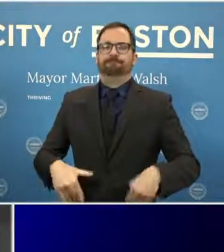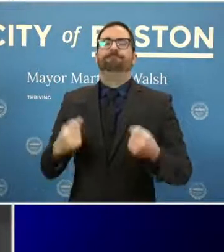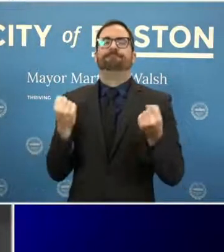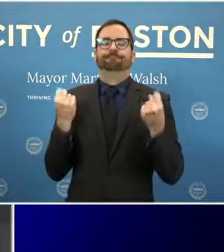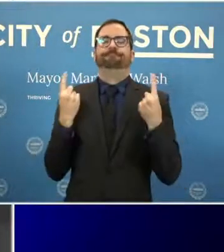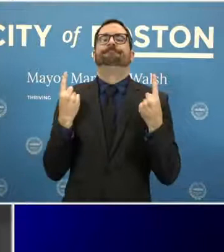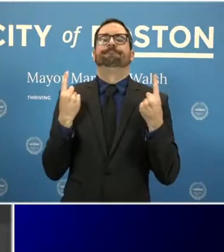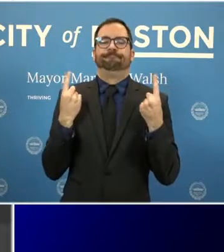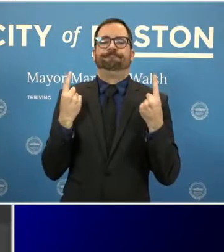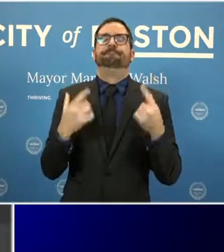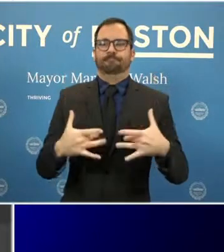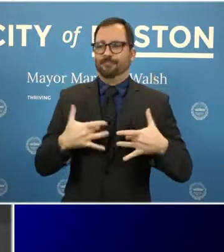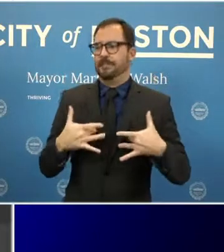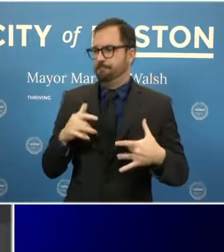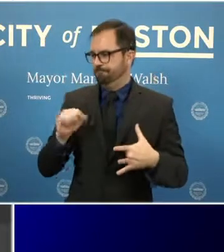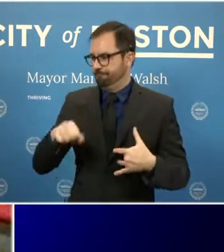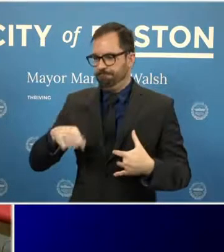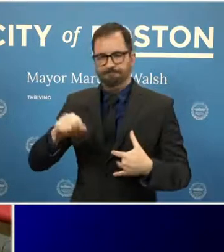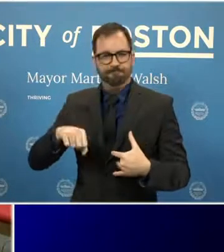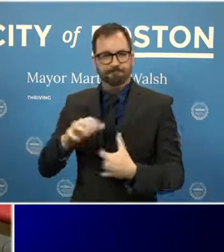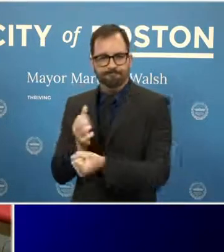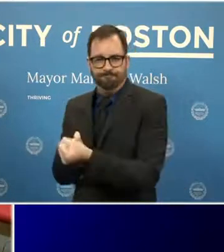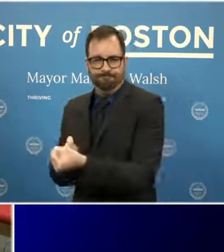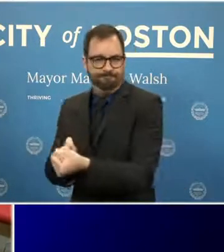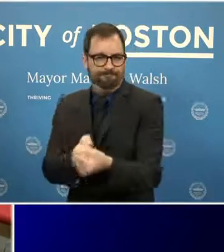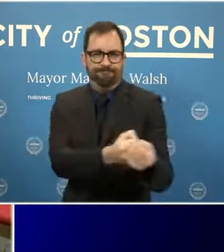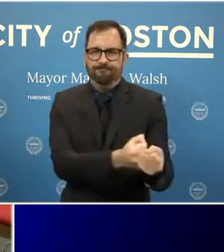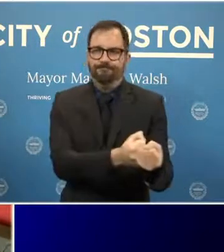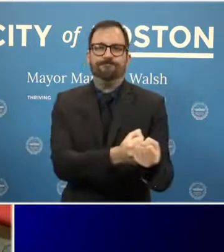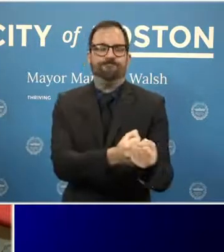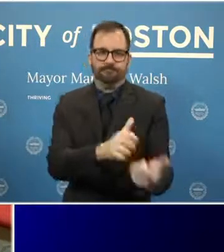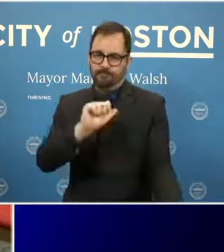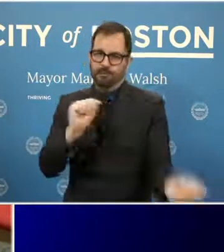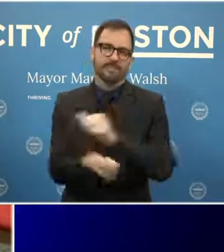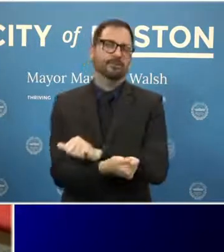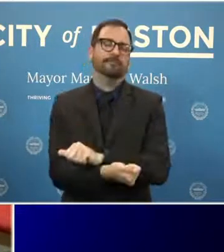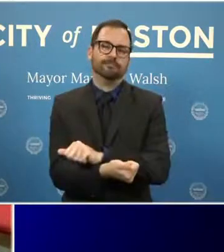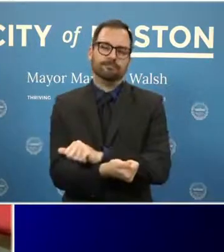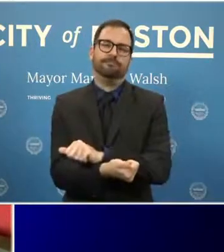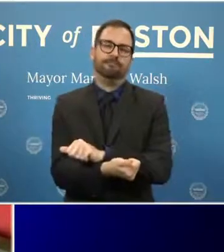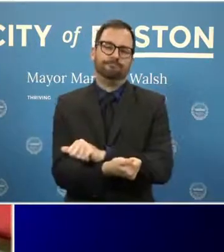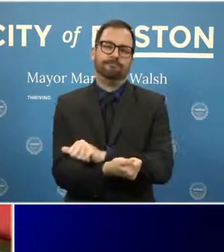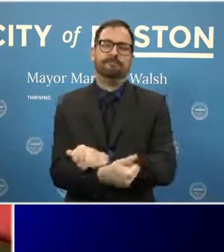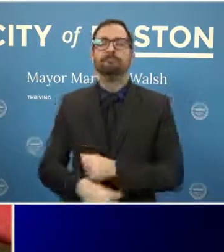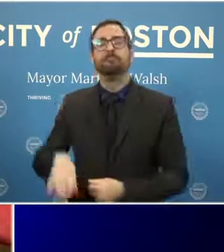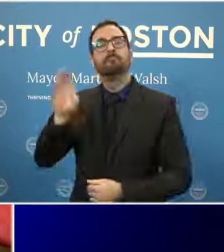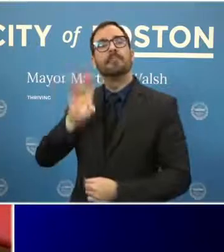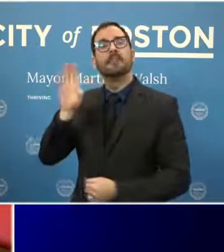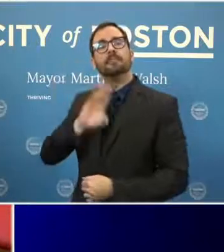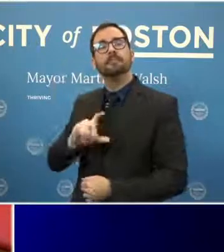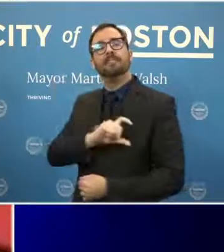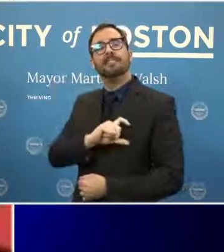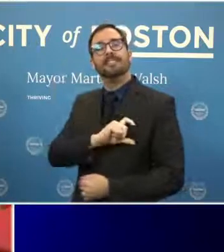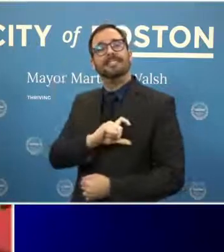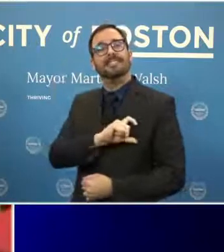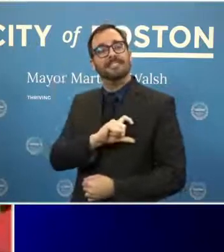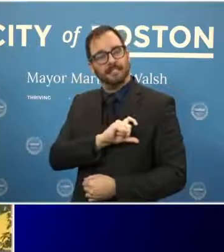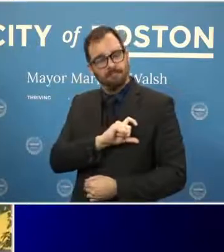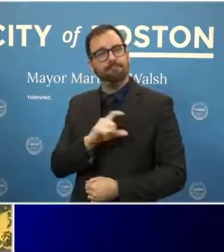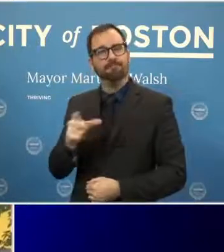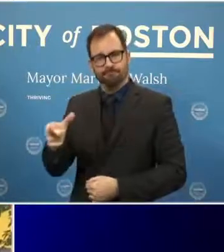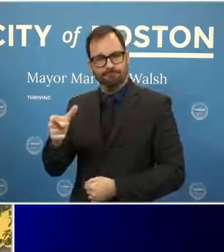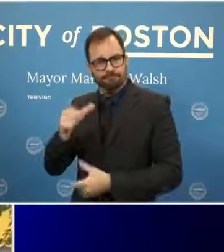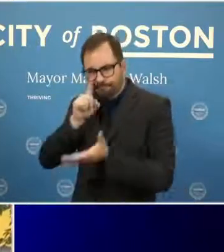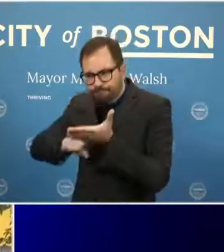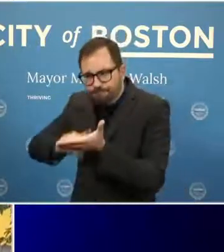have delivered a set of recommendations to the mayor that have been fully approved and adopted. And so that's good work. It's necessary work. But